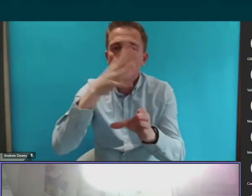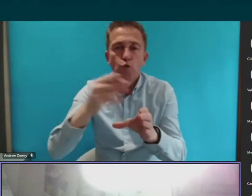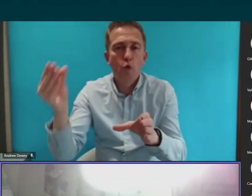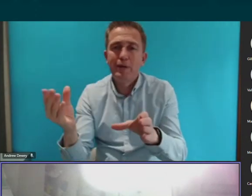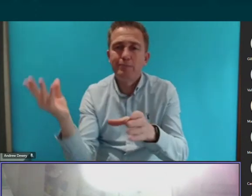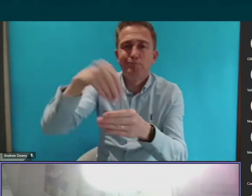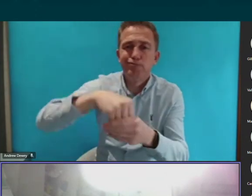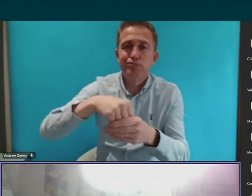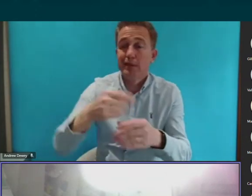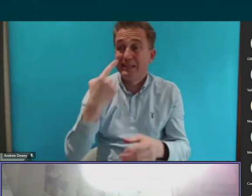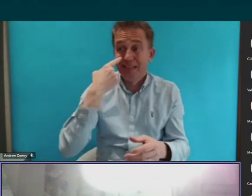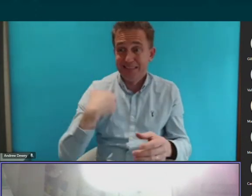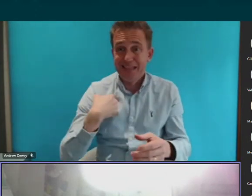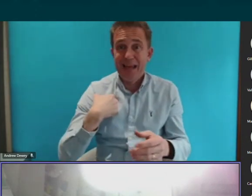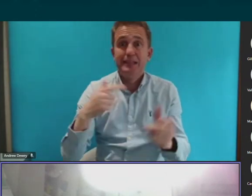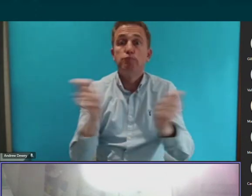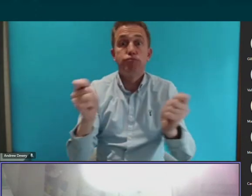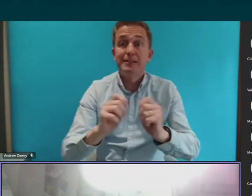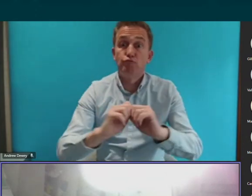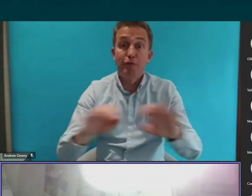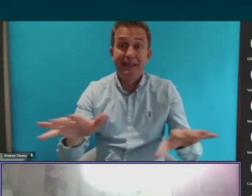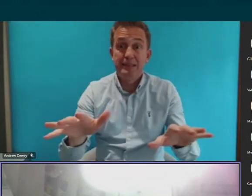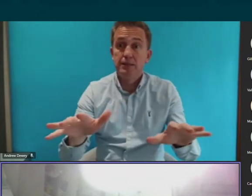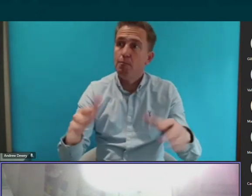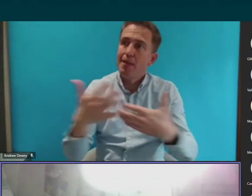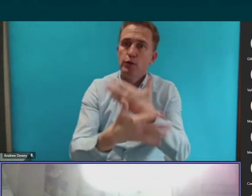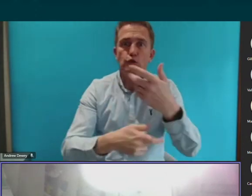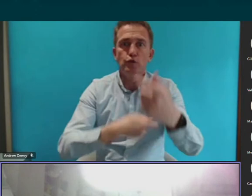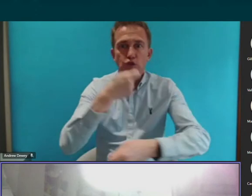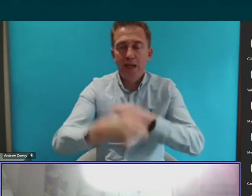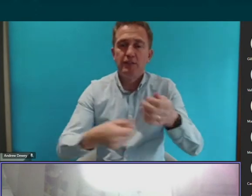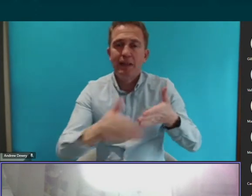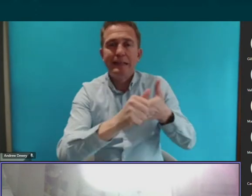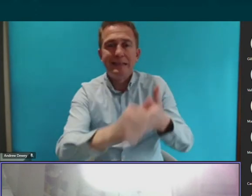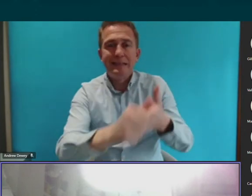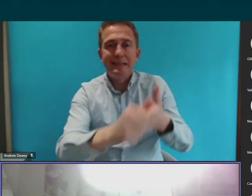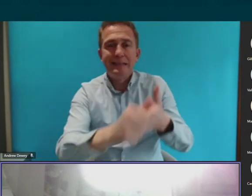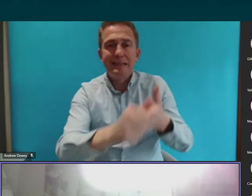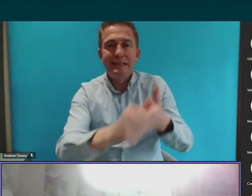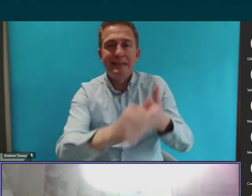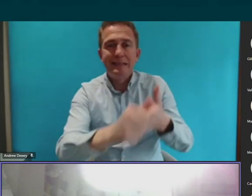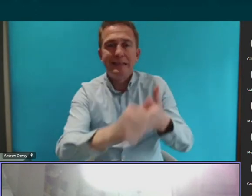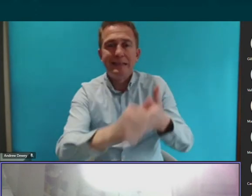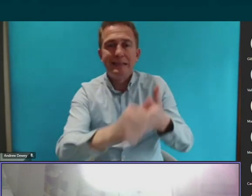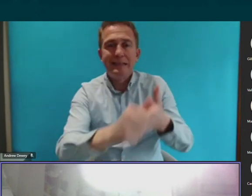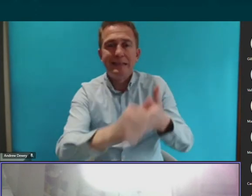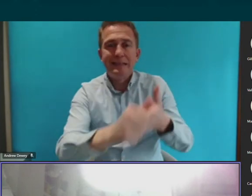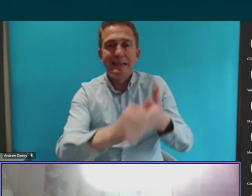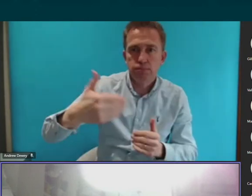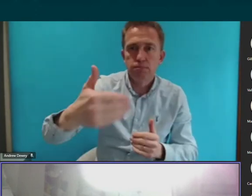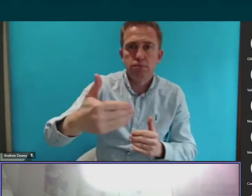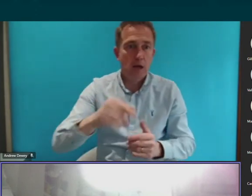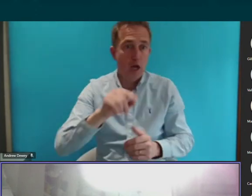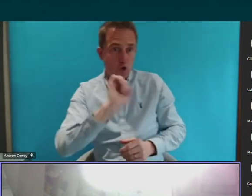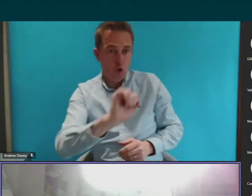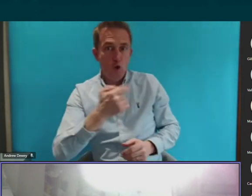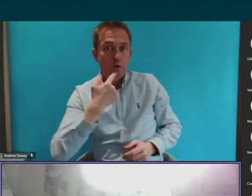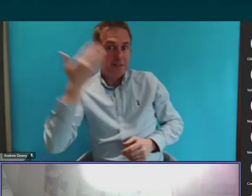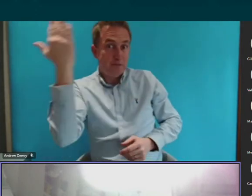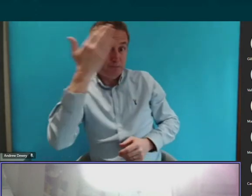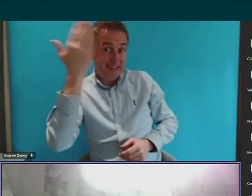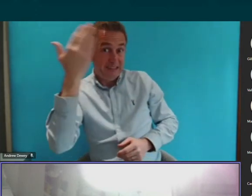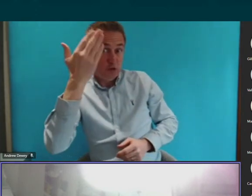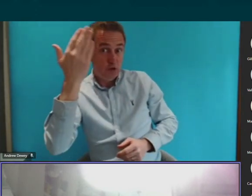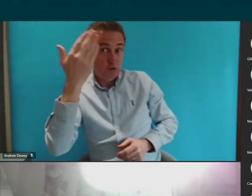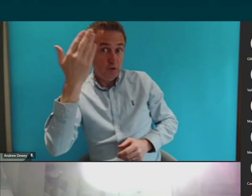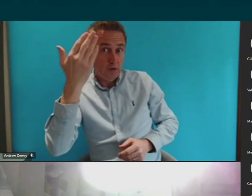in the press release yesterday regarding the changes in the leadership or decision-making, or indeed in your speech that you said